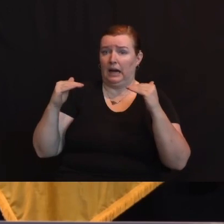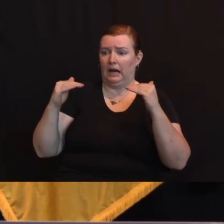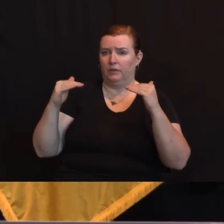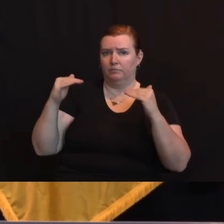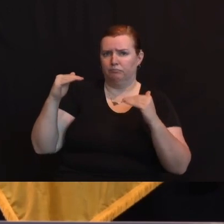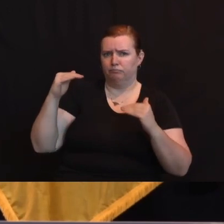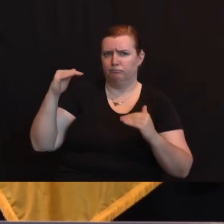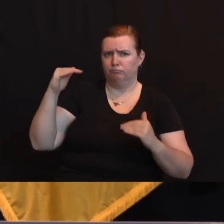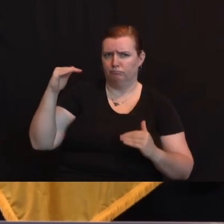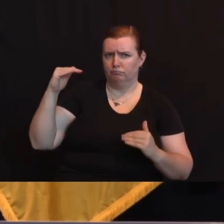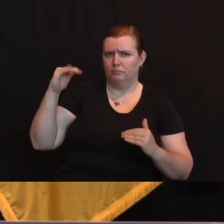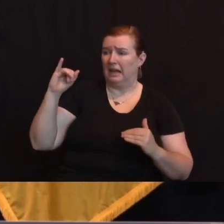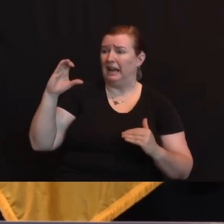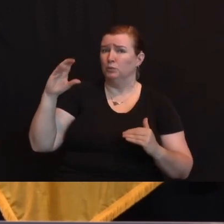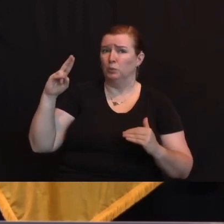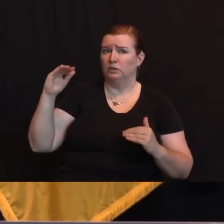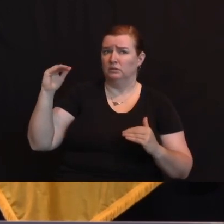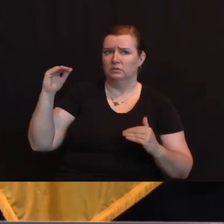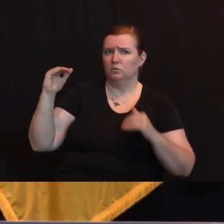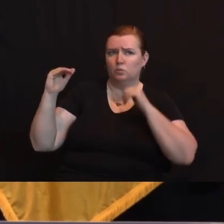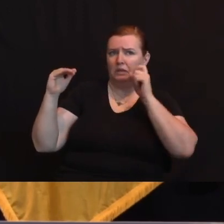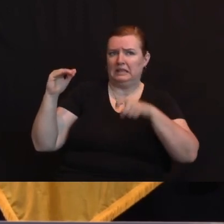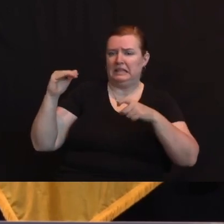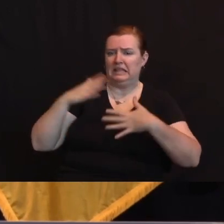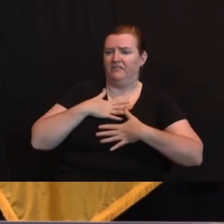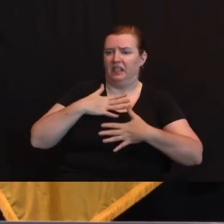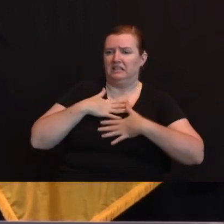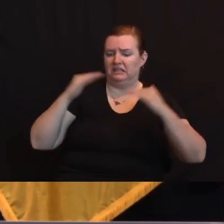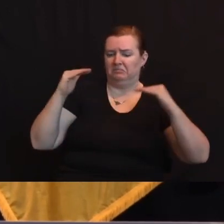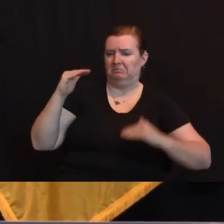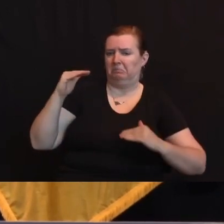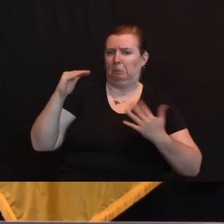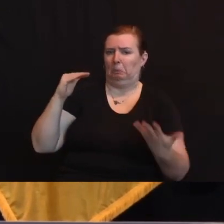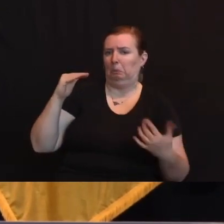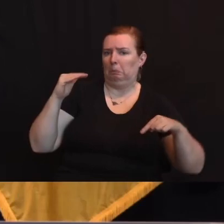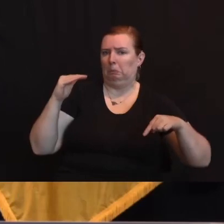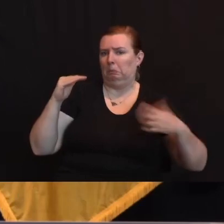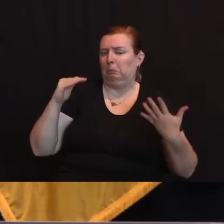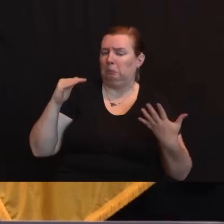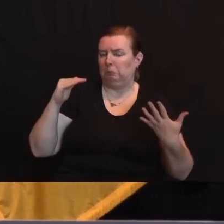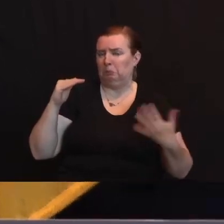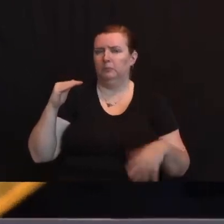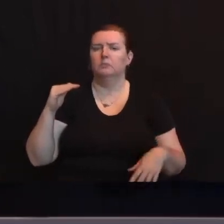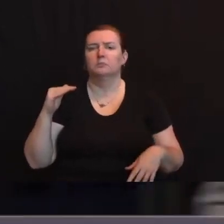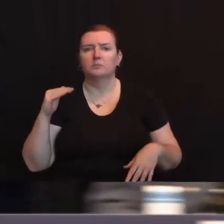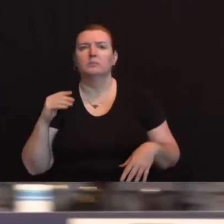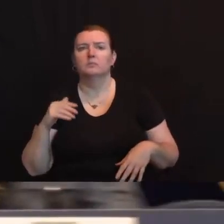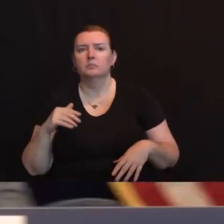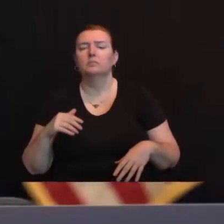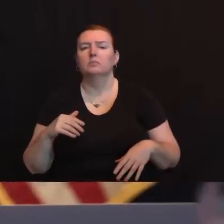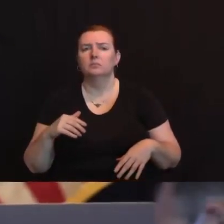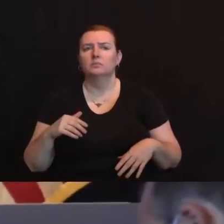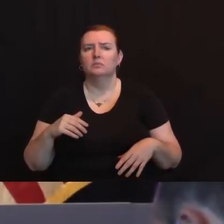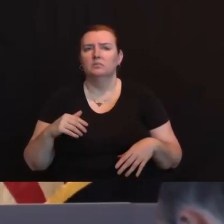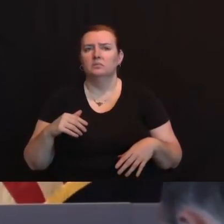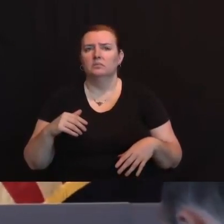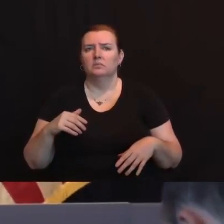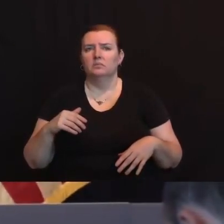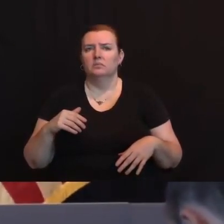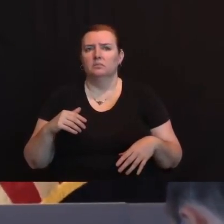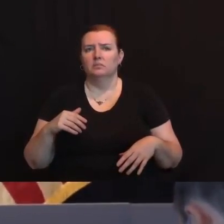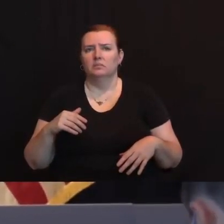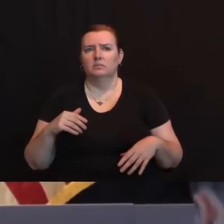about non-ventilator PPE? Is that too harsh to say it's coming in and it's going out? You got it right, Gov. It's still coming in and going out, and I